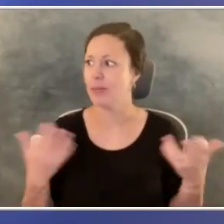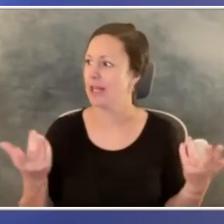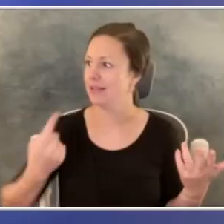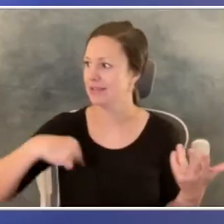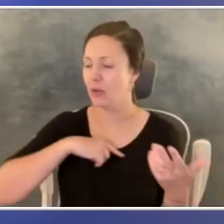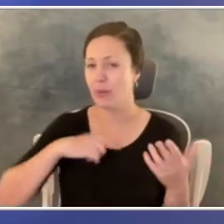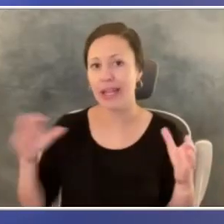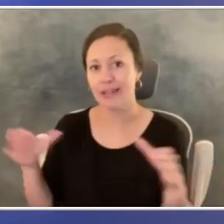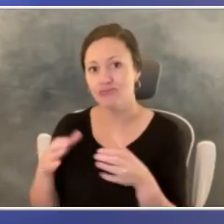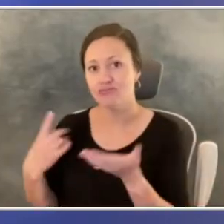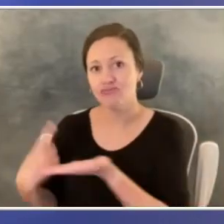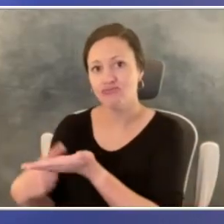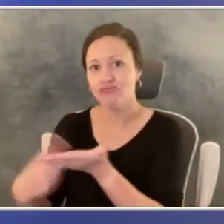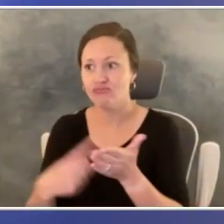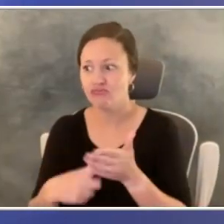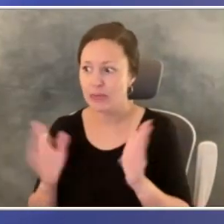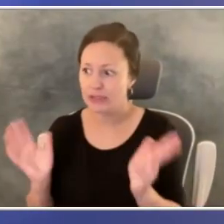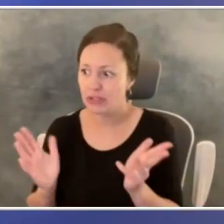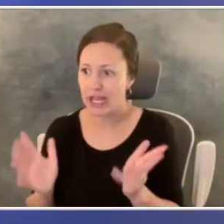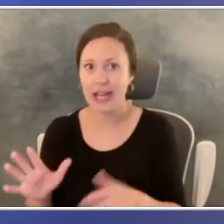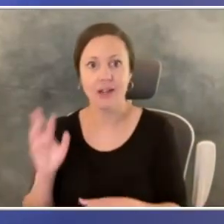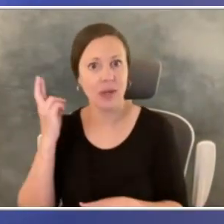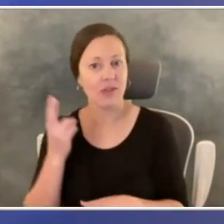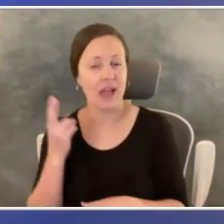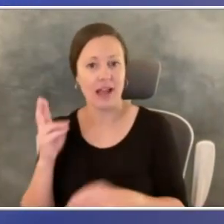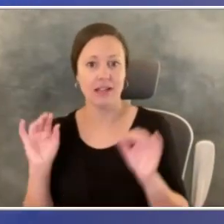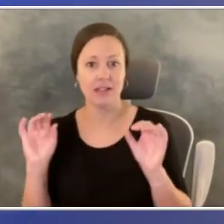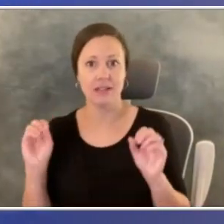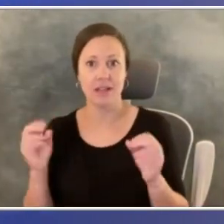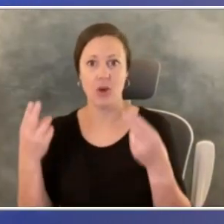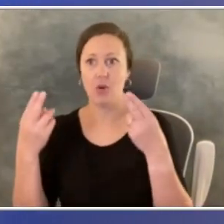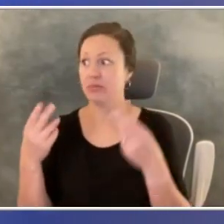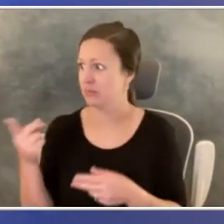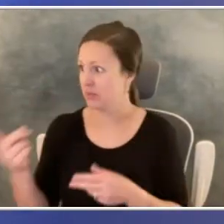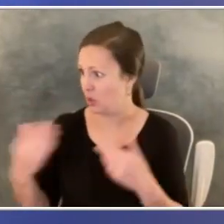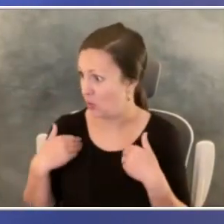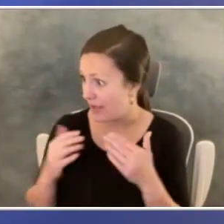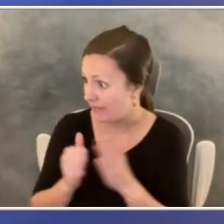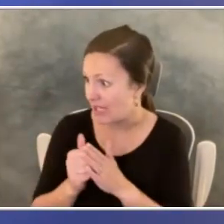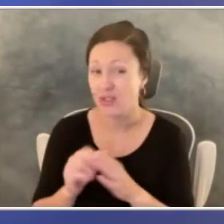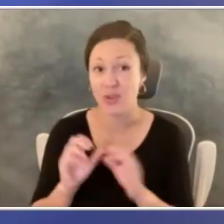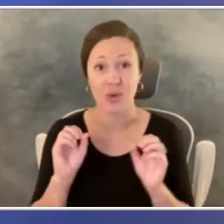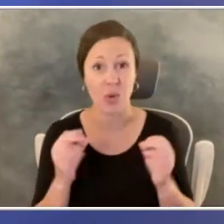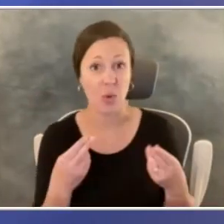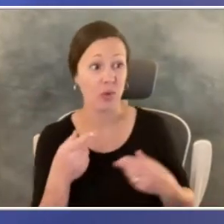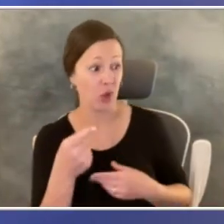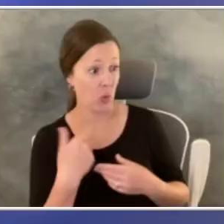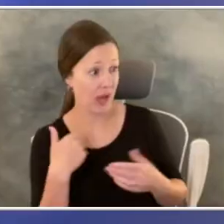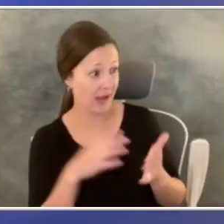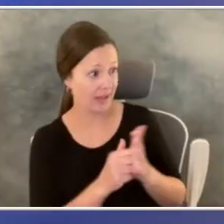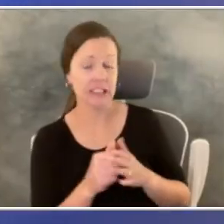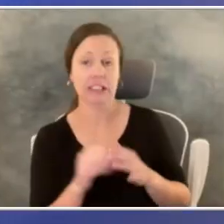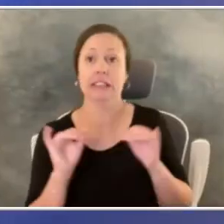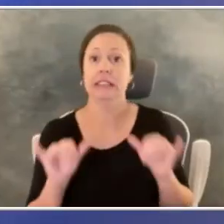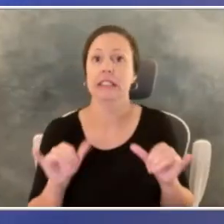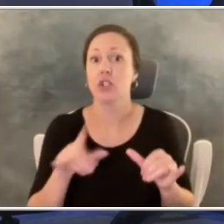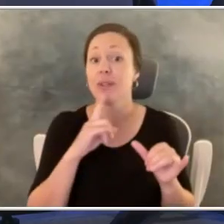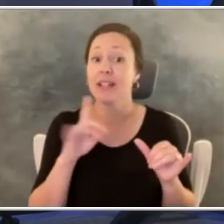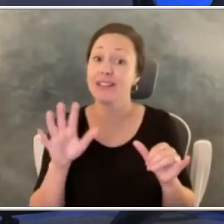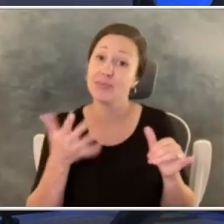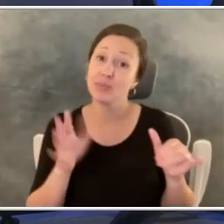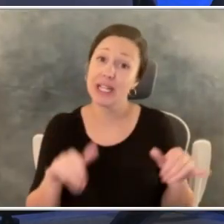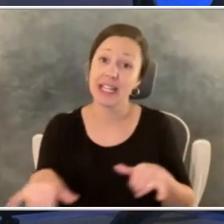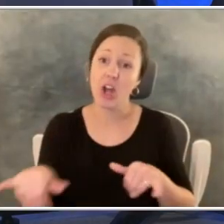ex-firefighters, and find out, oh yeah, you got diagnosed? Yeah, you went through treatment. So it's pretty common. And you said you have a